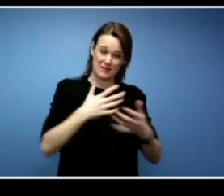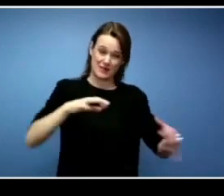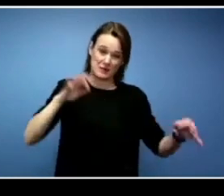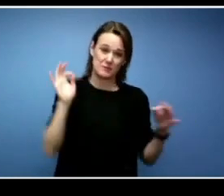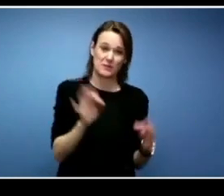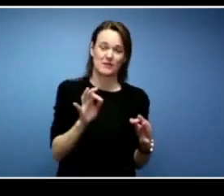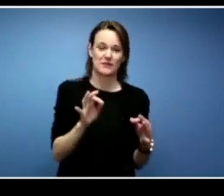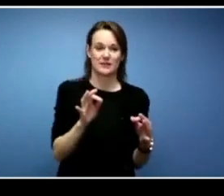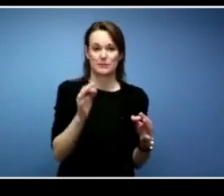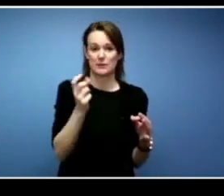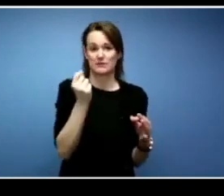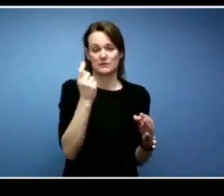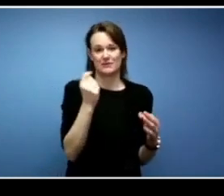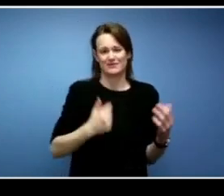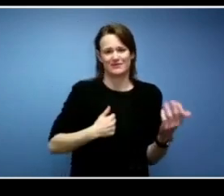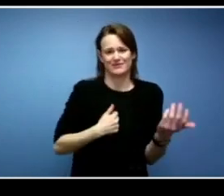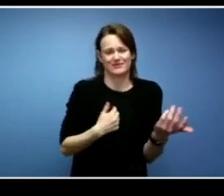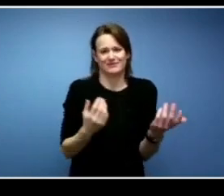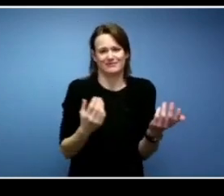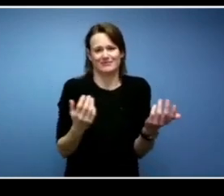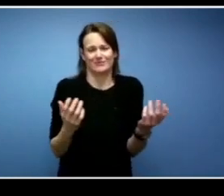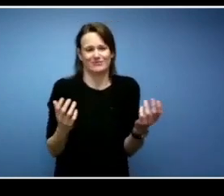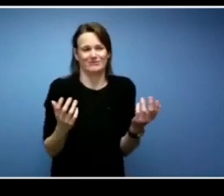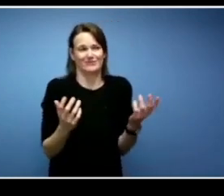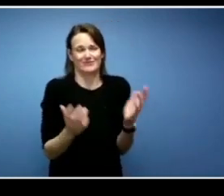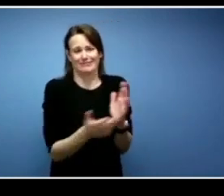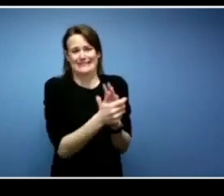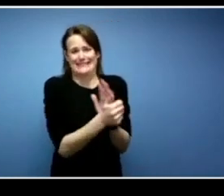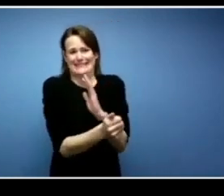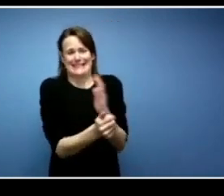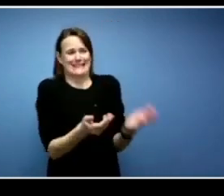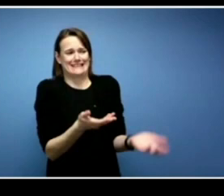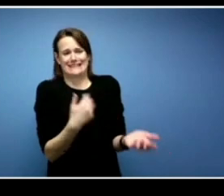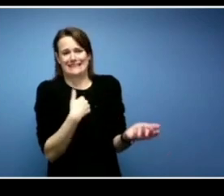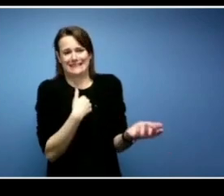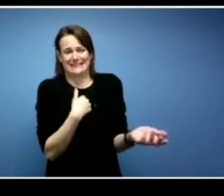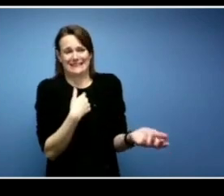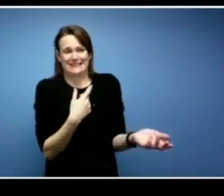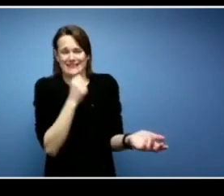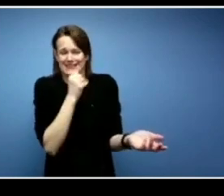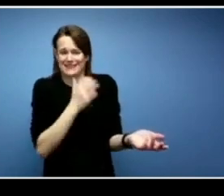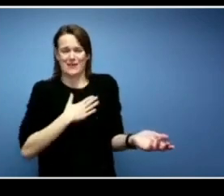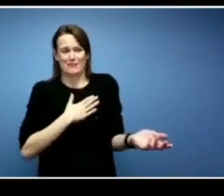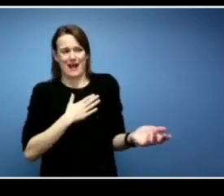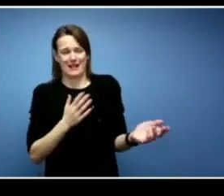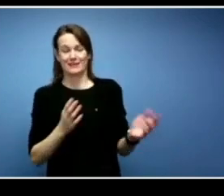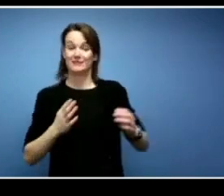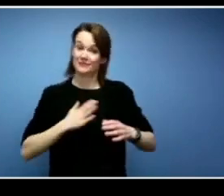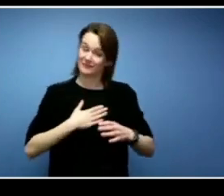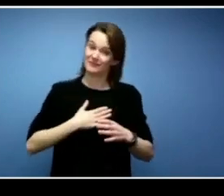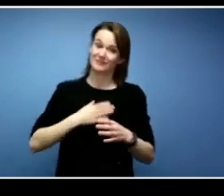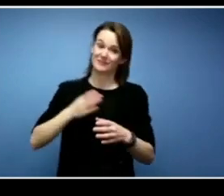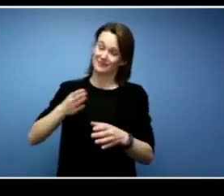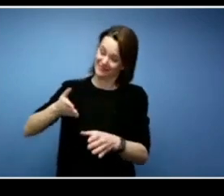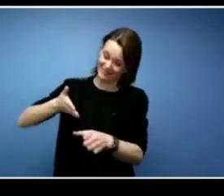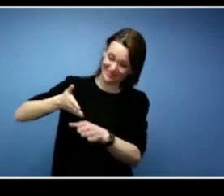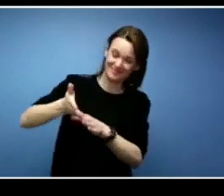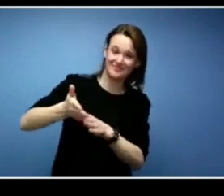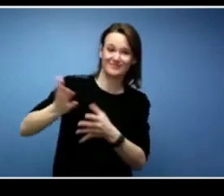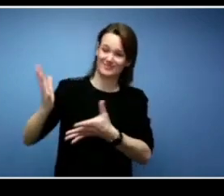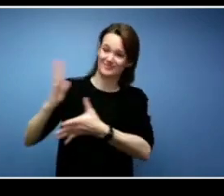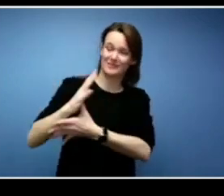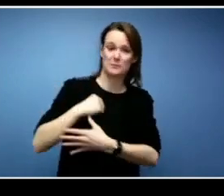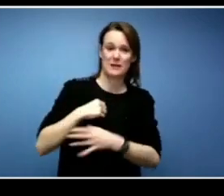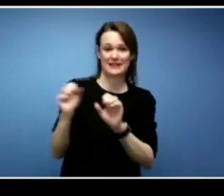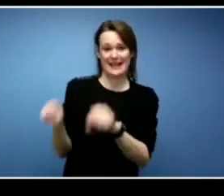really I have no skills or business even trying to do. It was taking away from other work that, you know, I